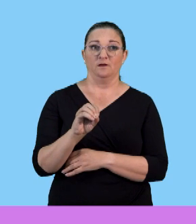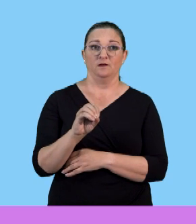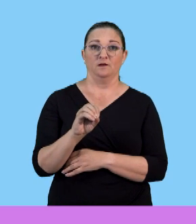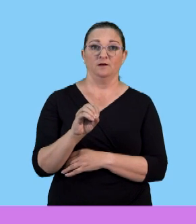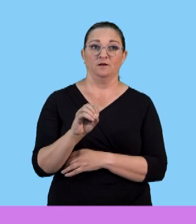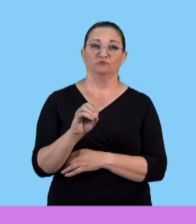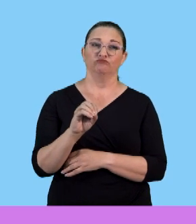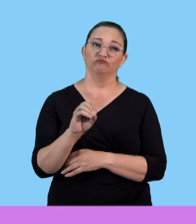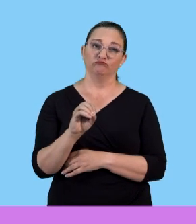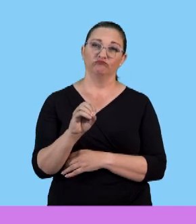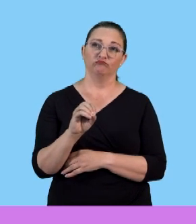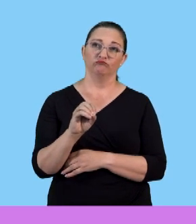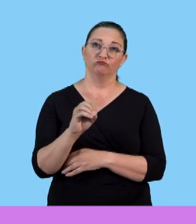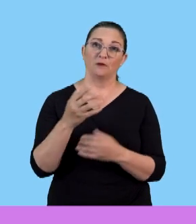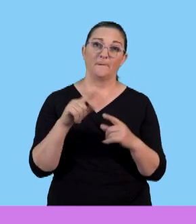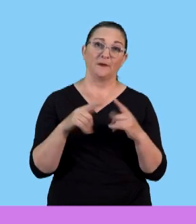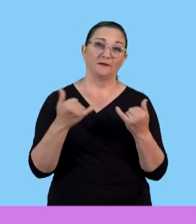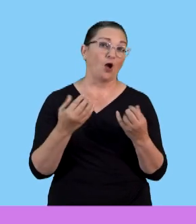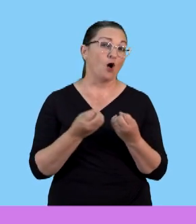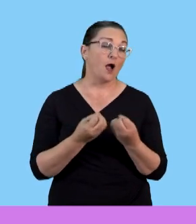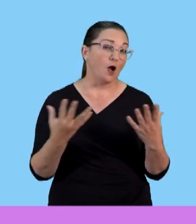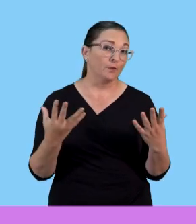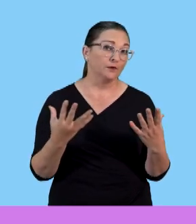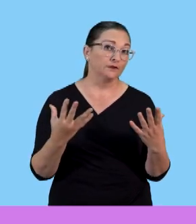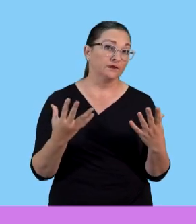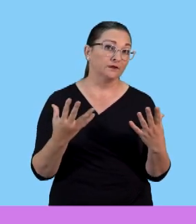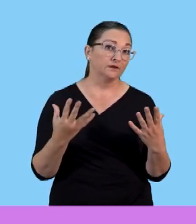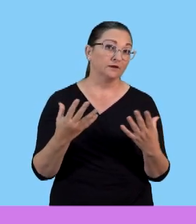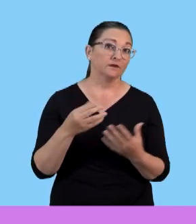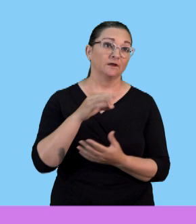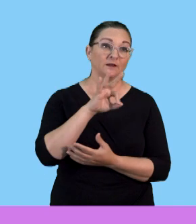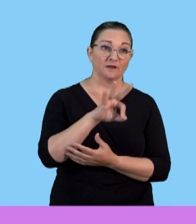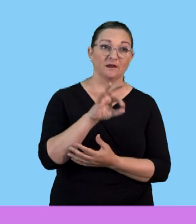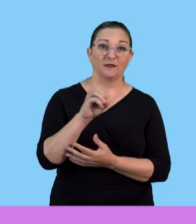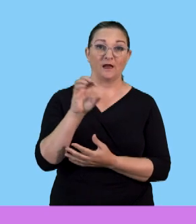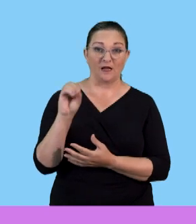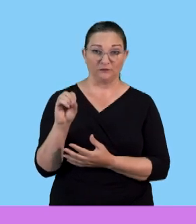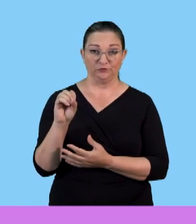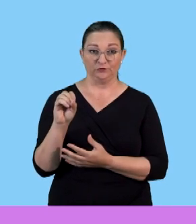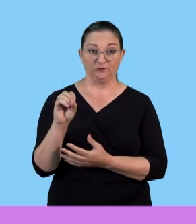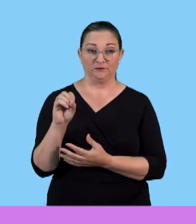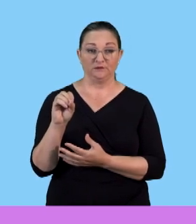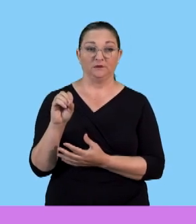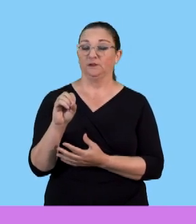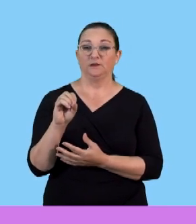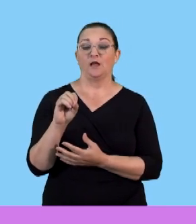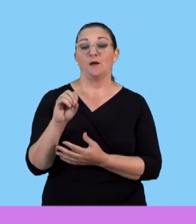Sorry, not 300, it should be number of spots where they are